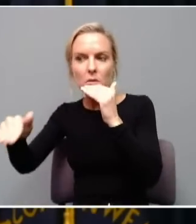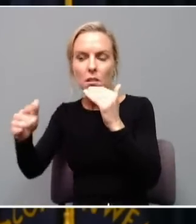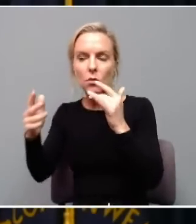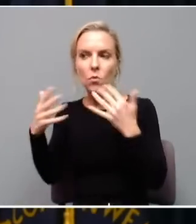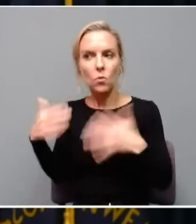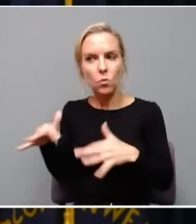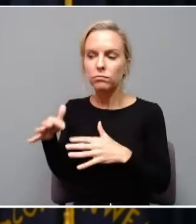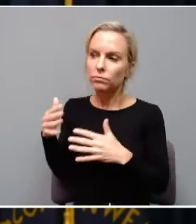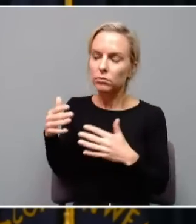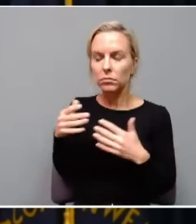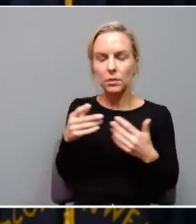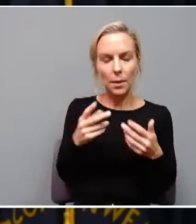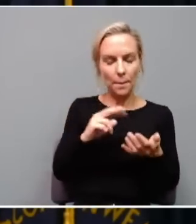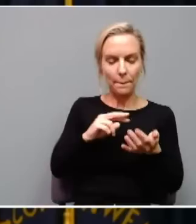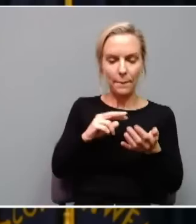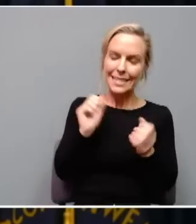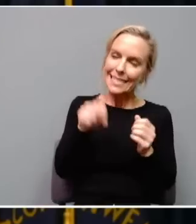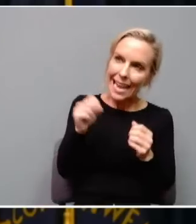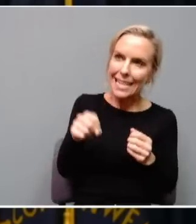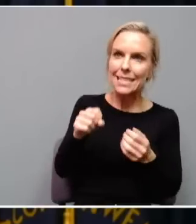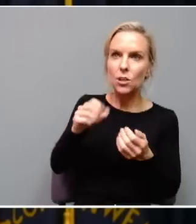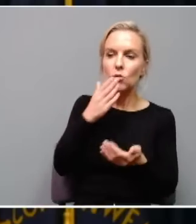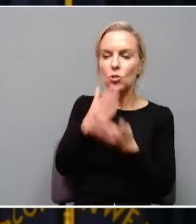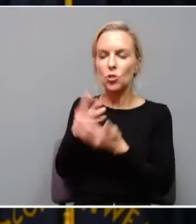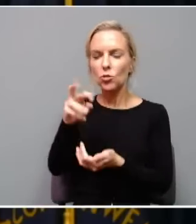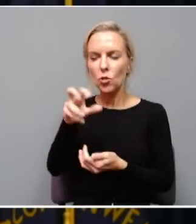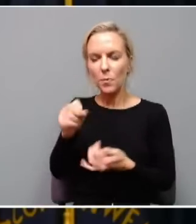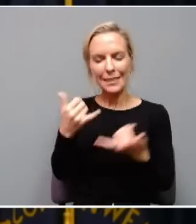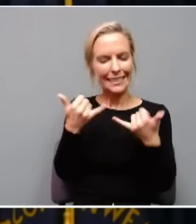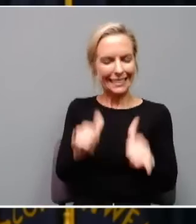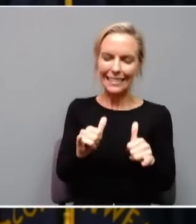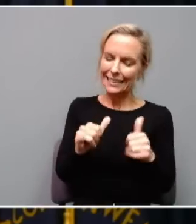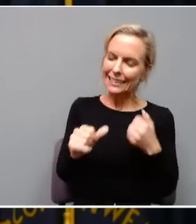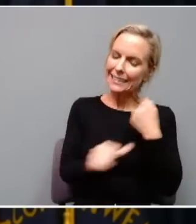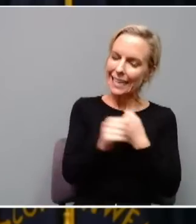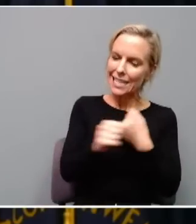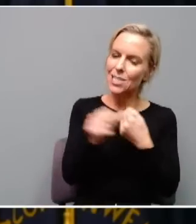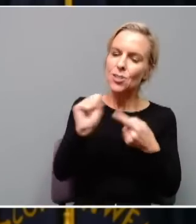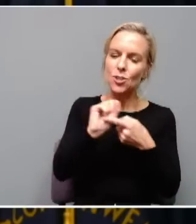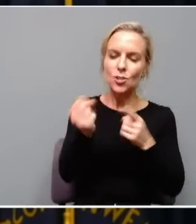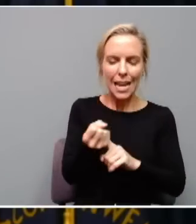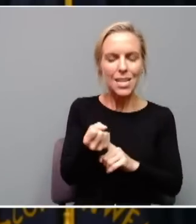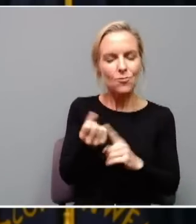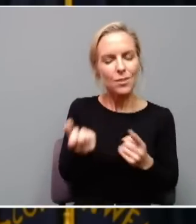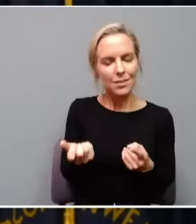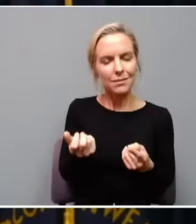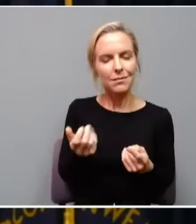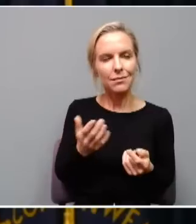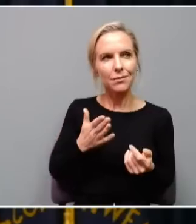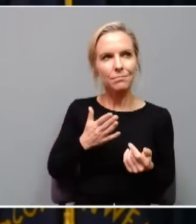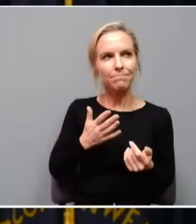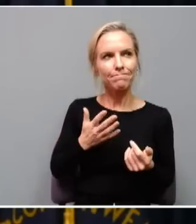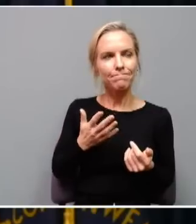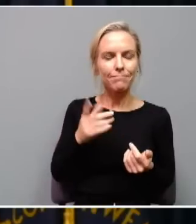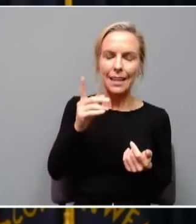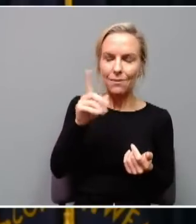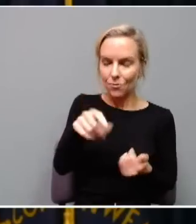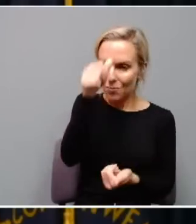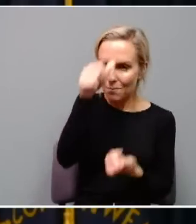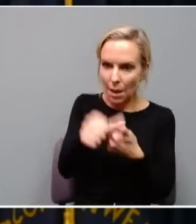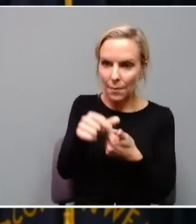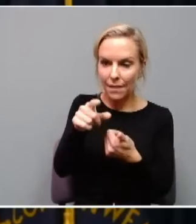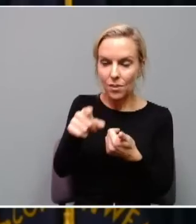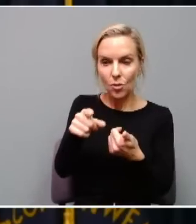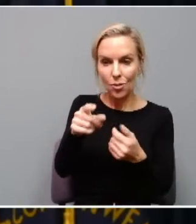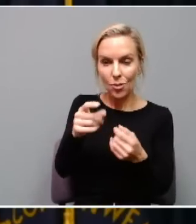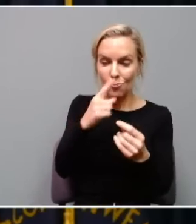It's overall good news, but we're still in a very dangerous situation is how I would describe it. You gotta stop growing before you can